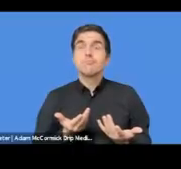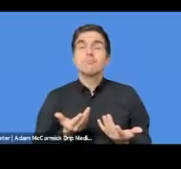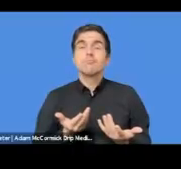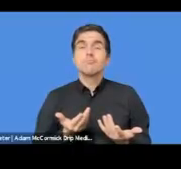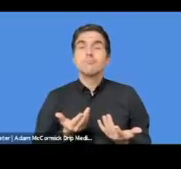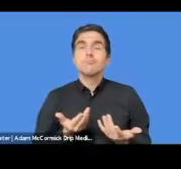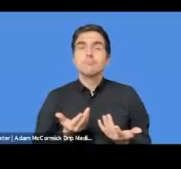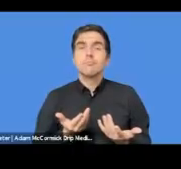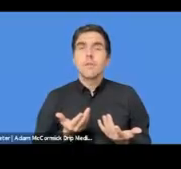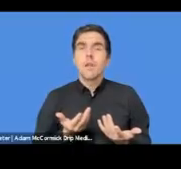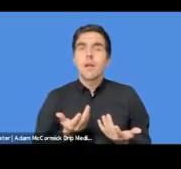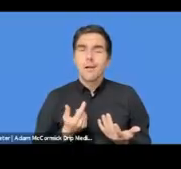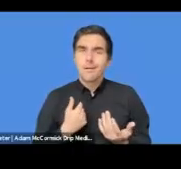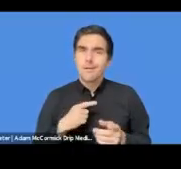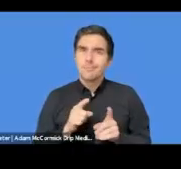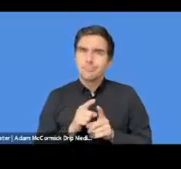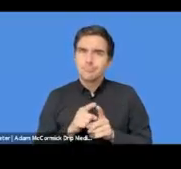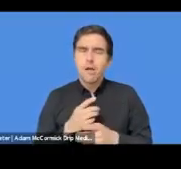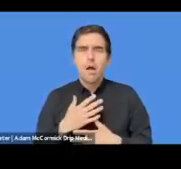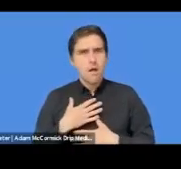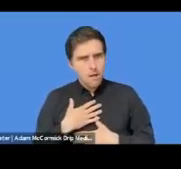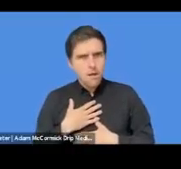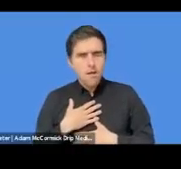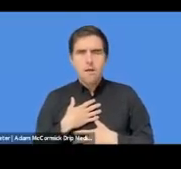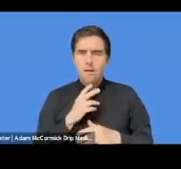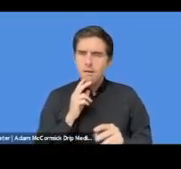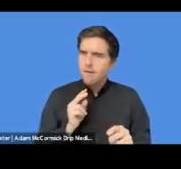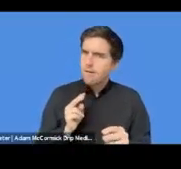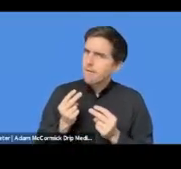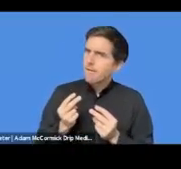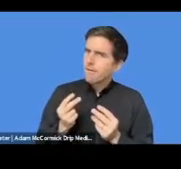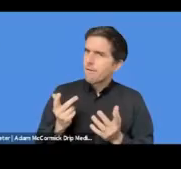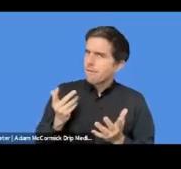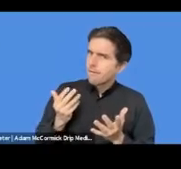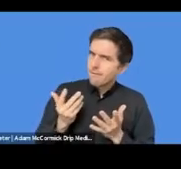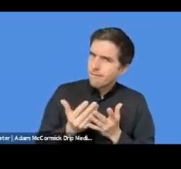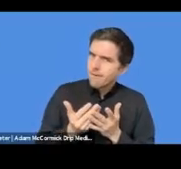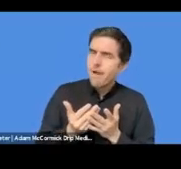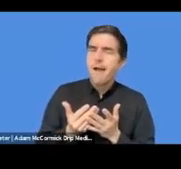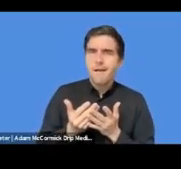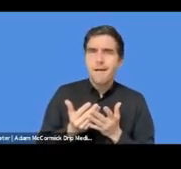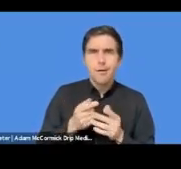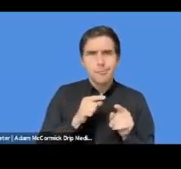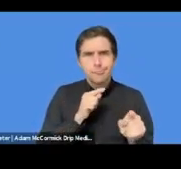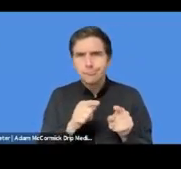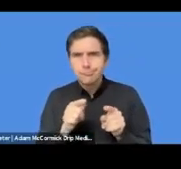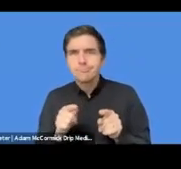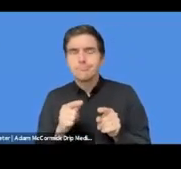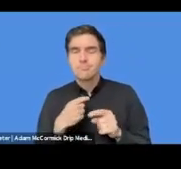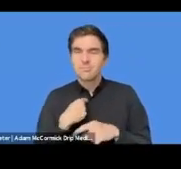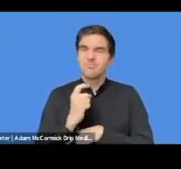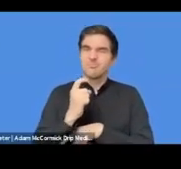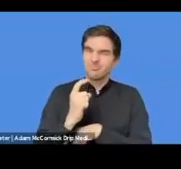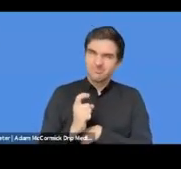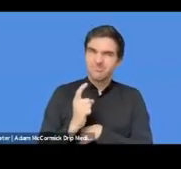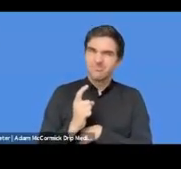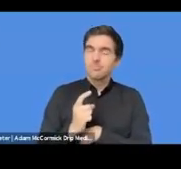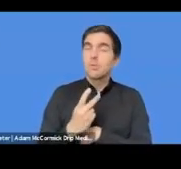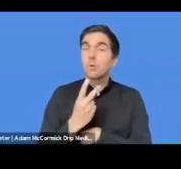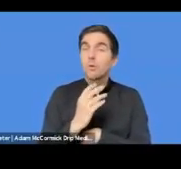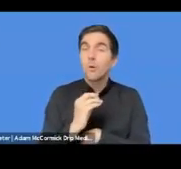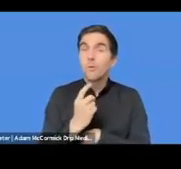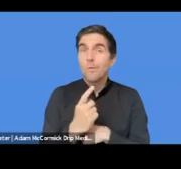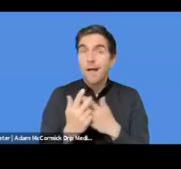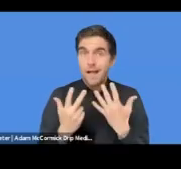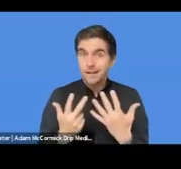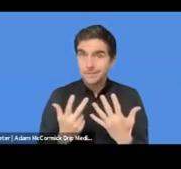So just to appreciate where we are coming from, when did we start? So we had the inception meeting that was